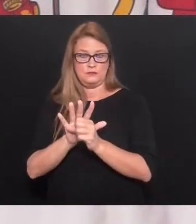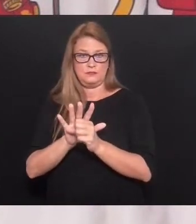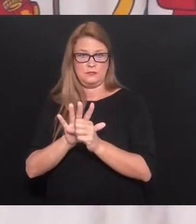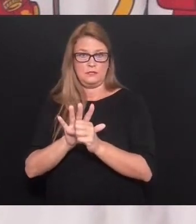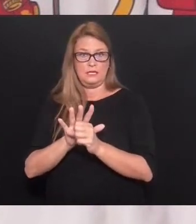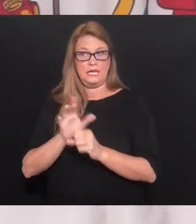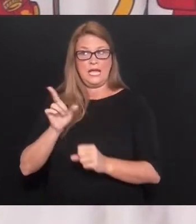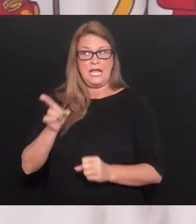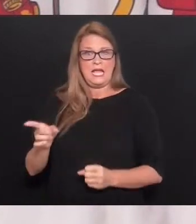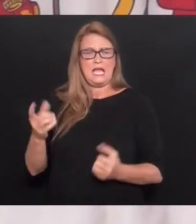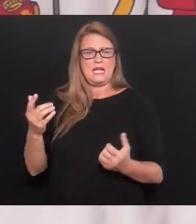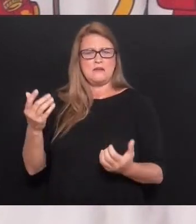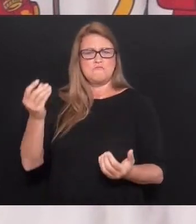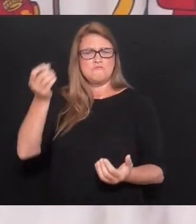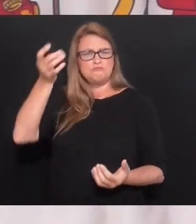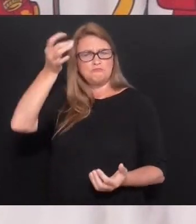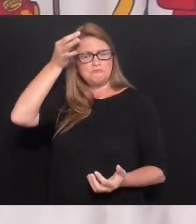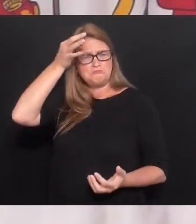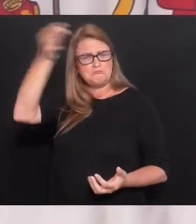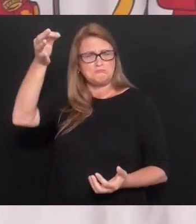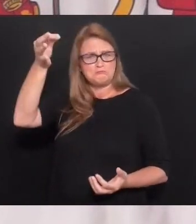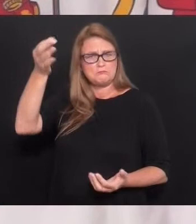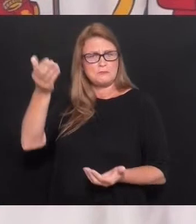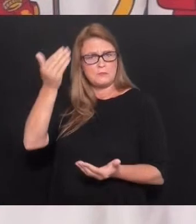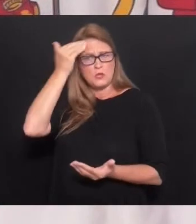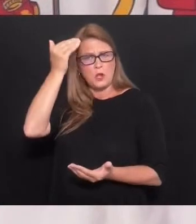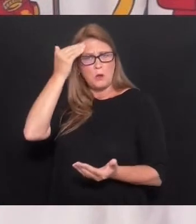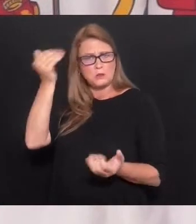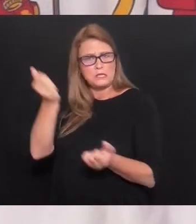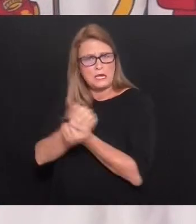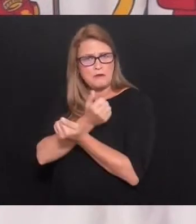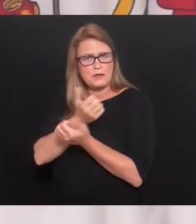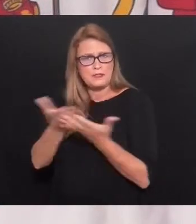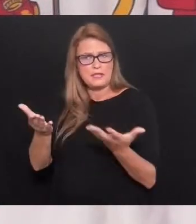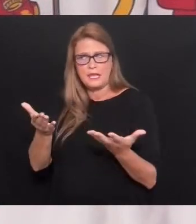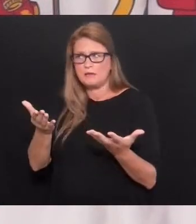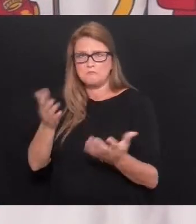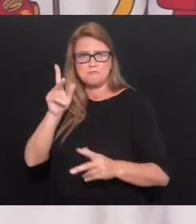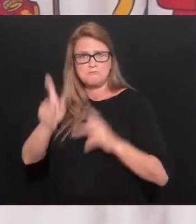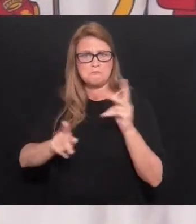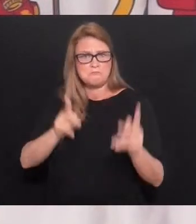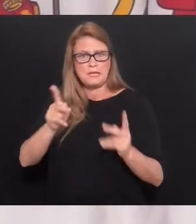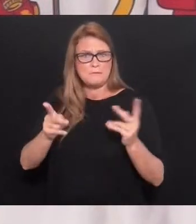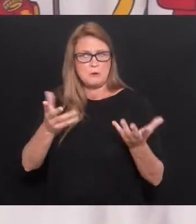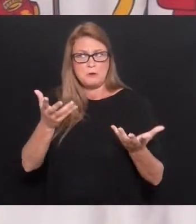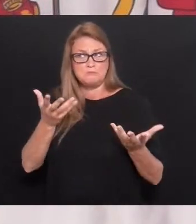he's got information that maybe no one else in the whole world's got.